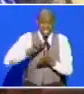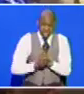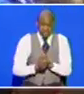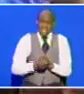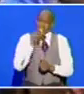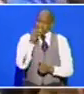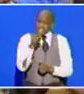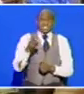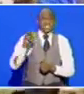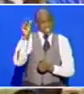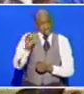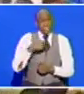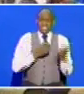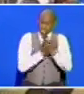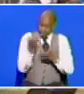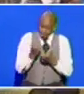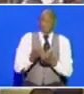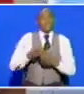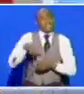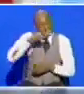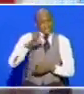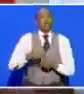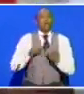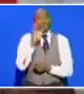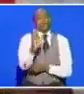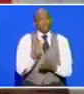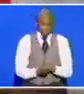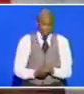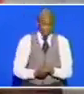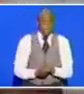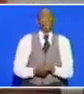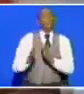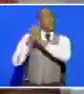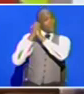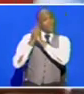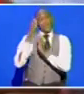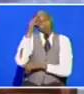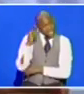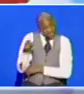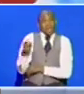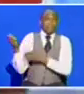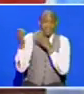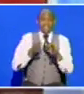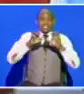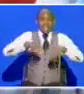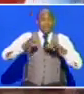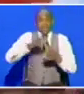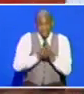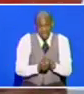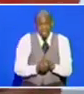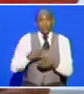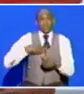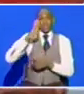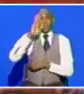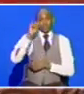which is the region's economic backbone. Tunajua Jubilee wanalenga mashamba ya Finlay na